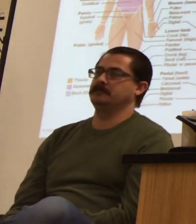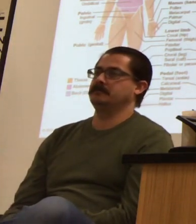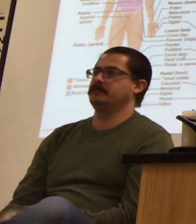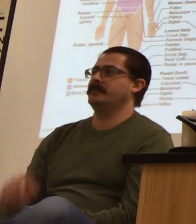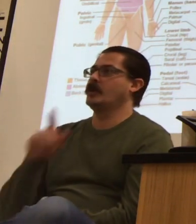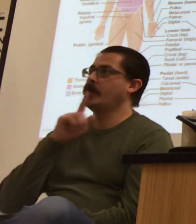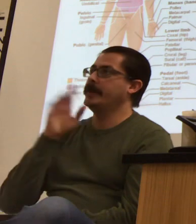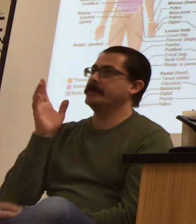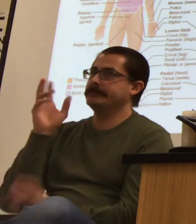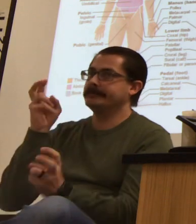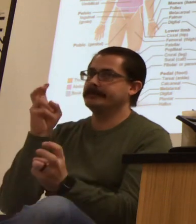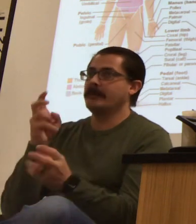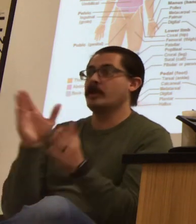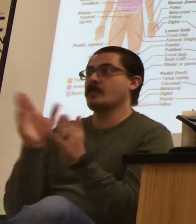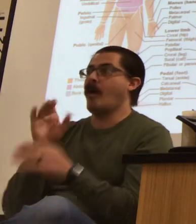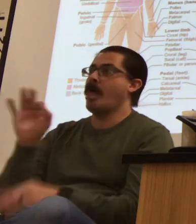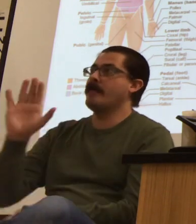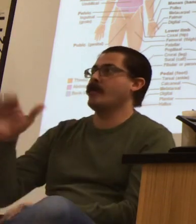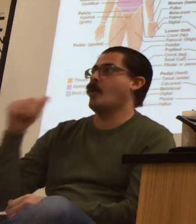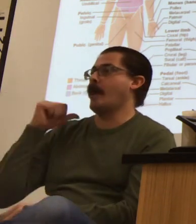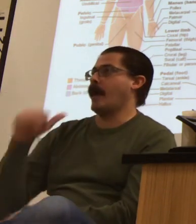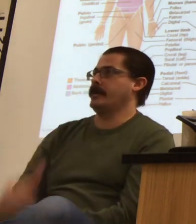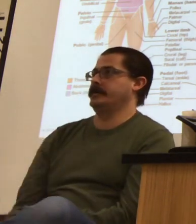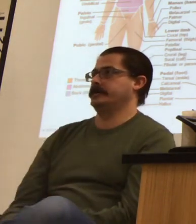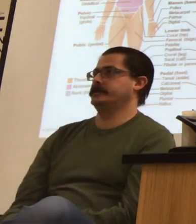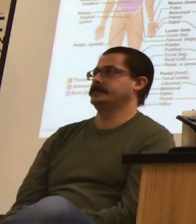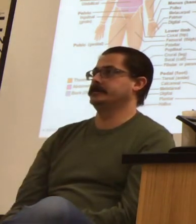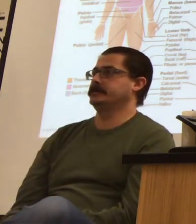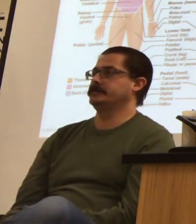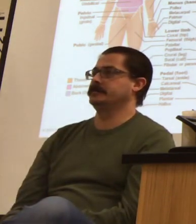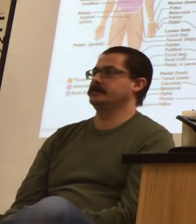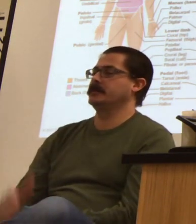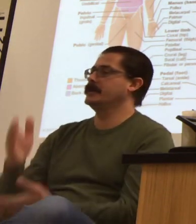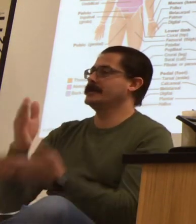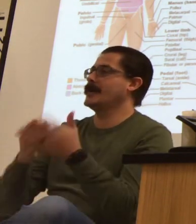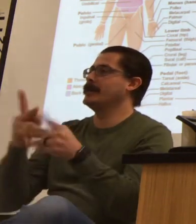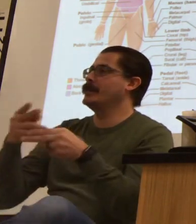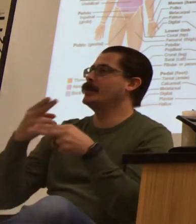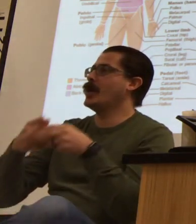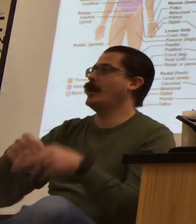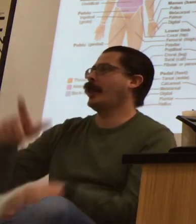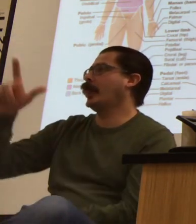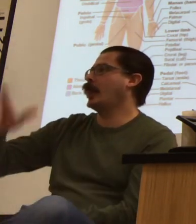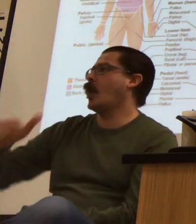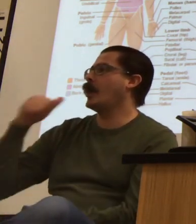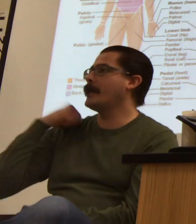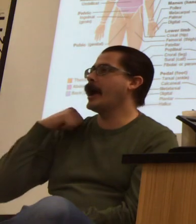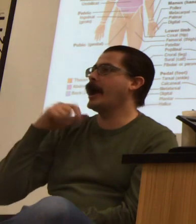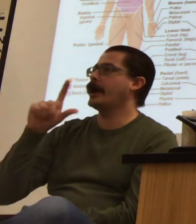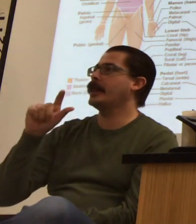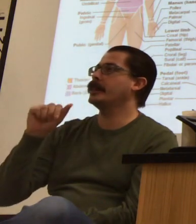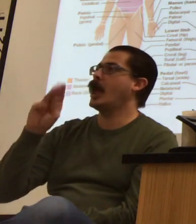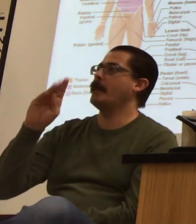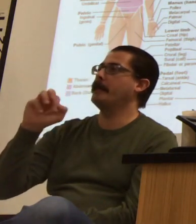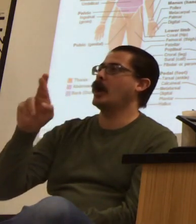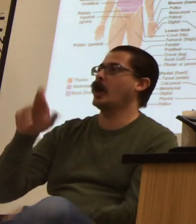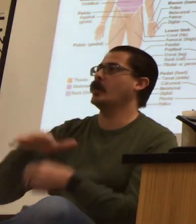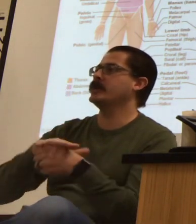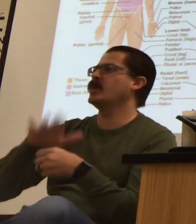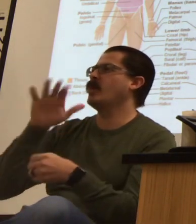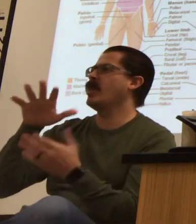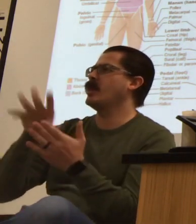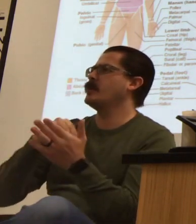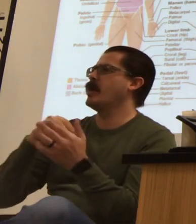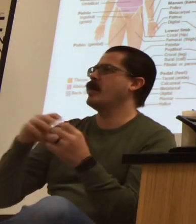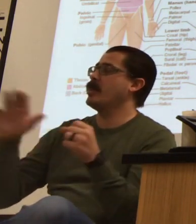small of your back. Some people just call it the lower back, the lumbar region. We'll learn about the